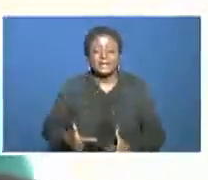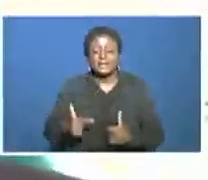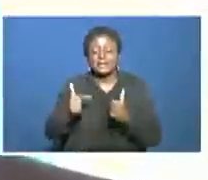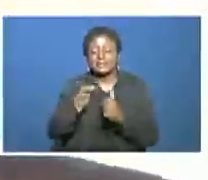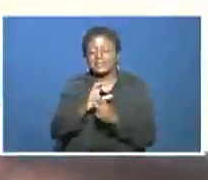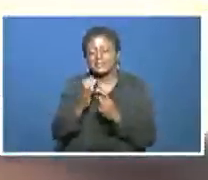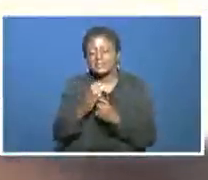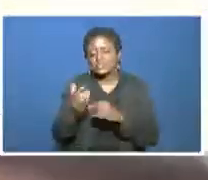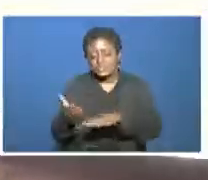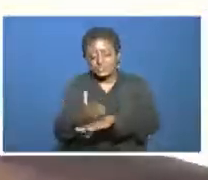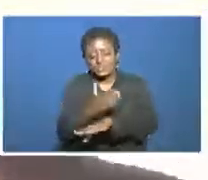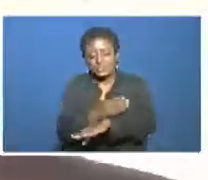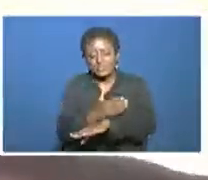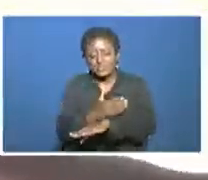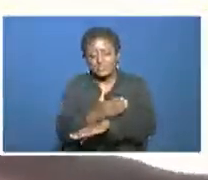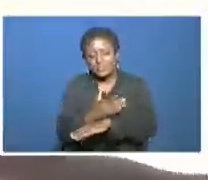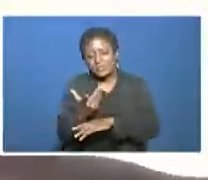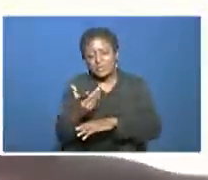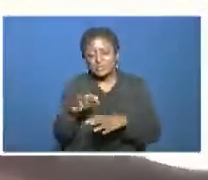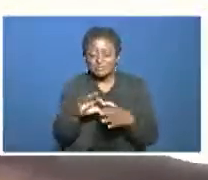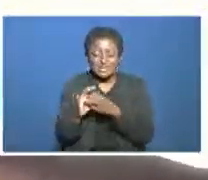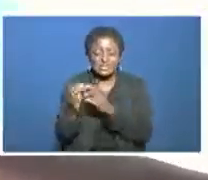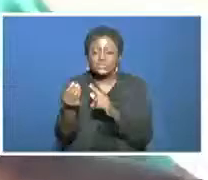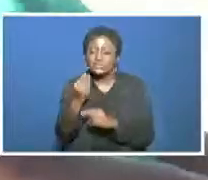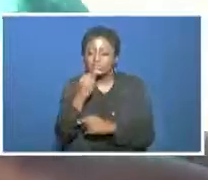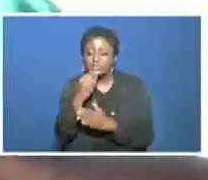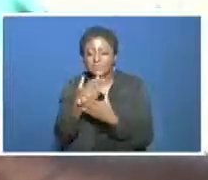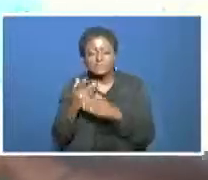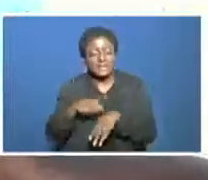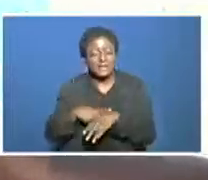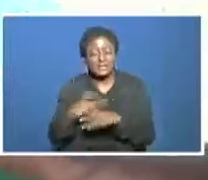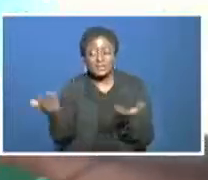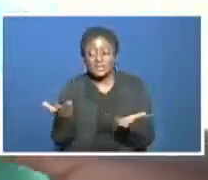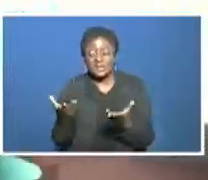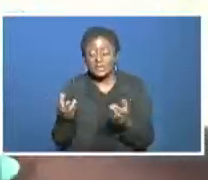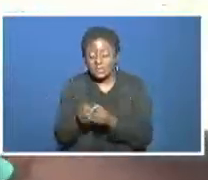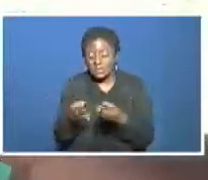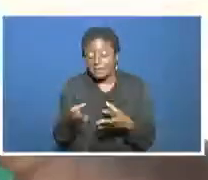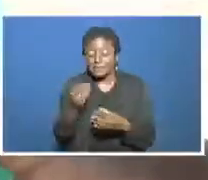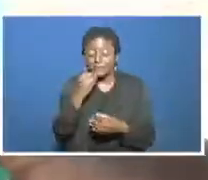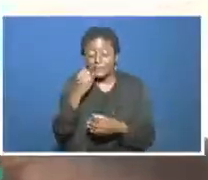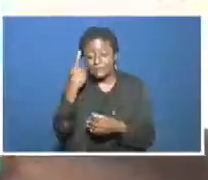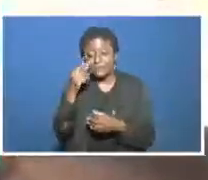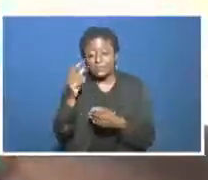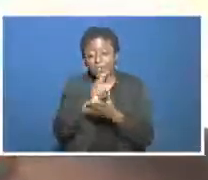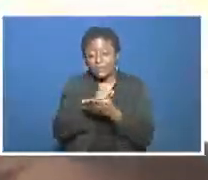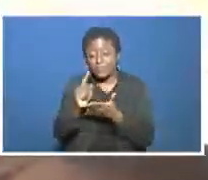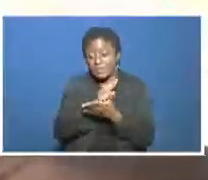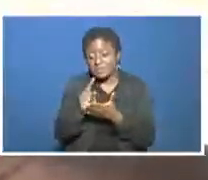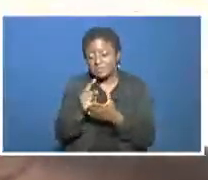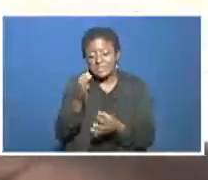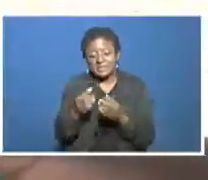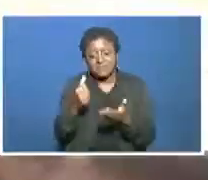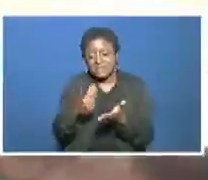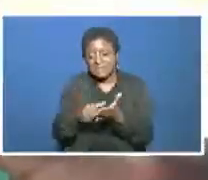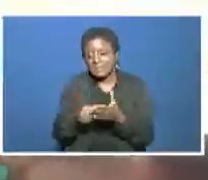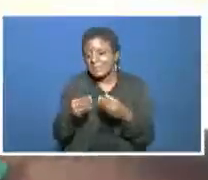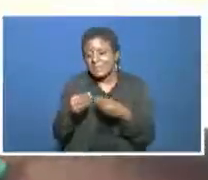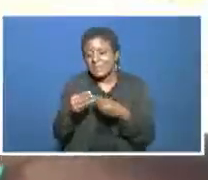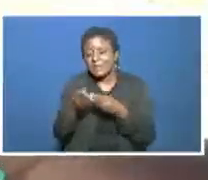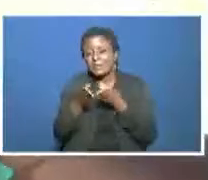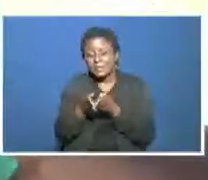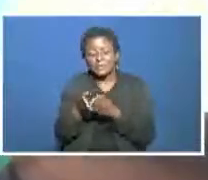food, sometimes we be down here stuck without food for like weeks if the mailboat don't come. You see what I'm saying? And even with the store system, sometimes you have to